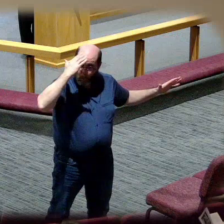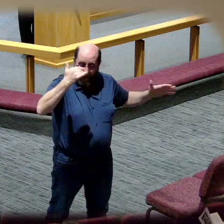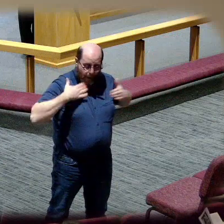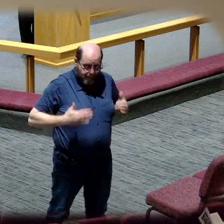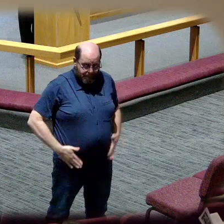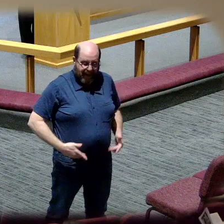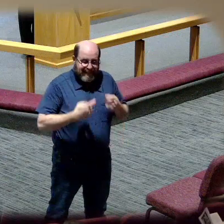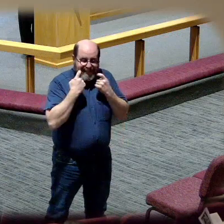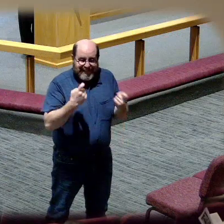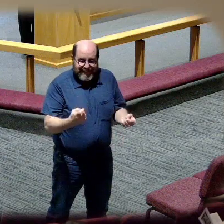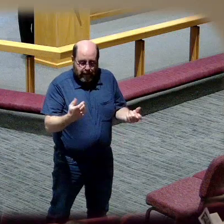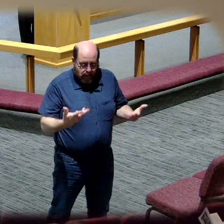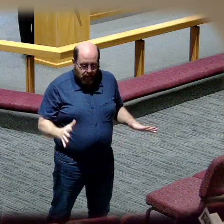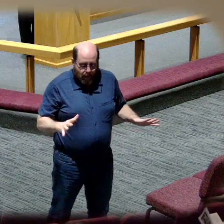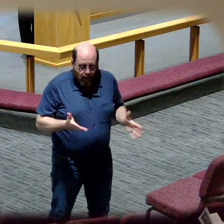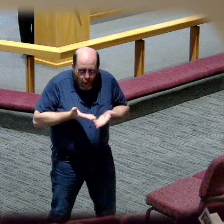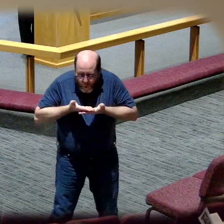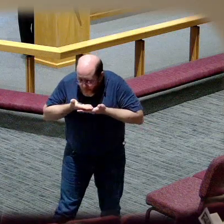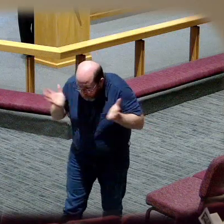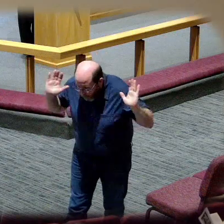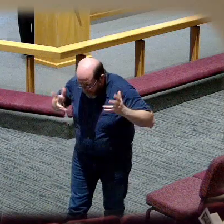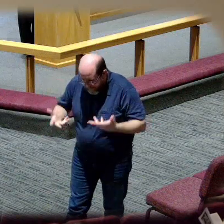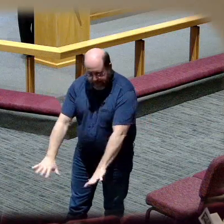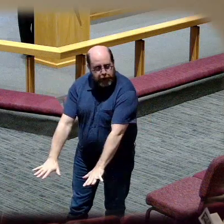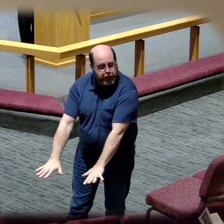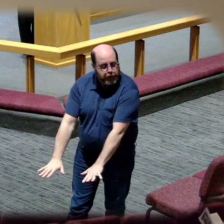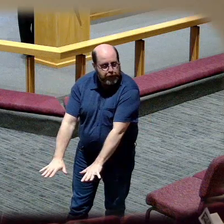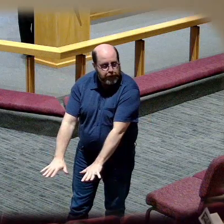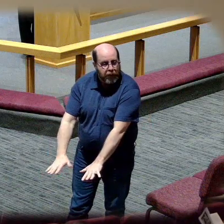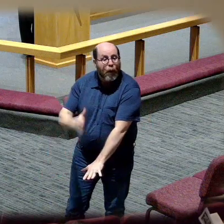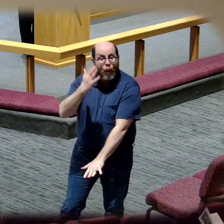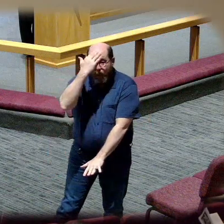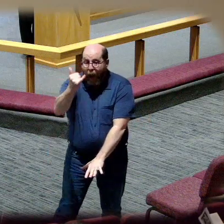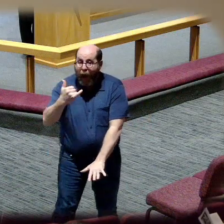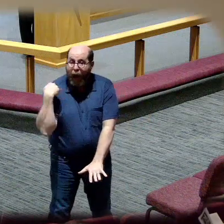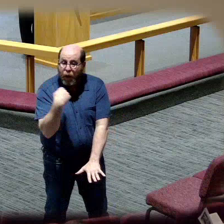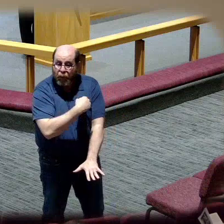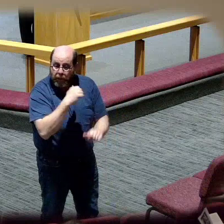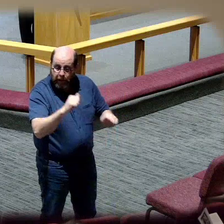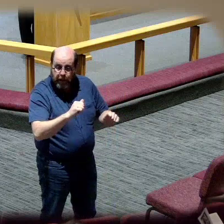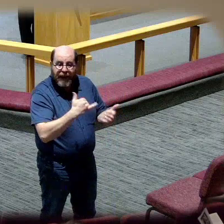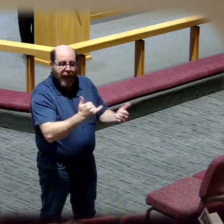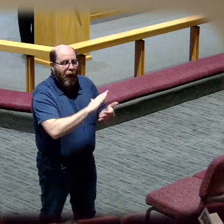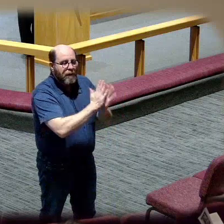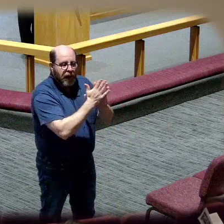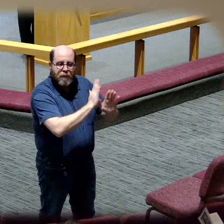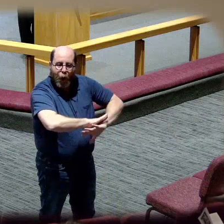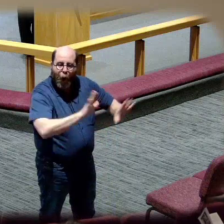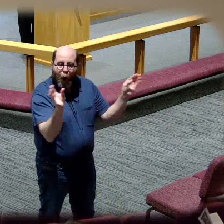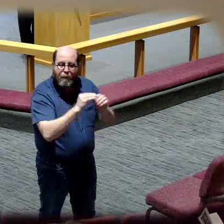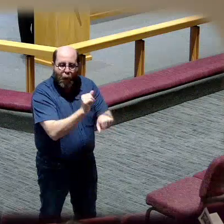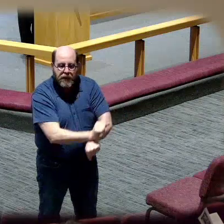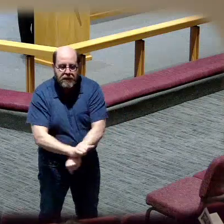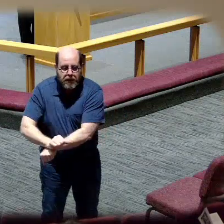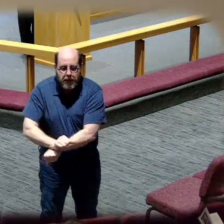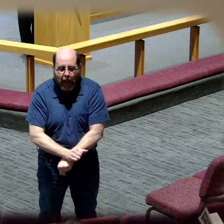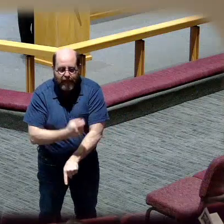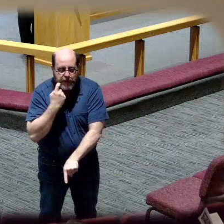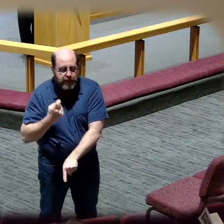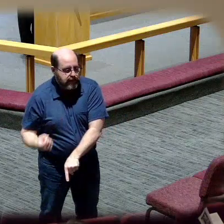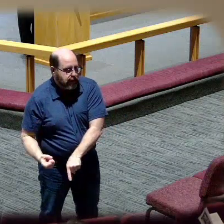sin might be brought to nothing, so that we would no longer be enslaved to sin.